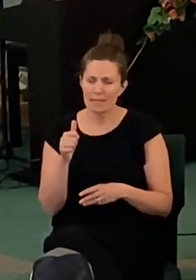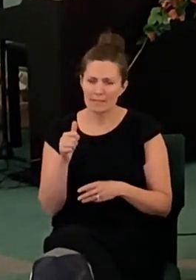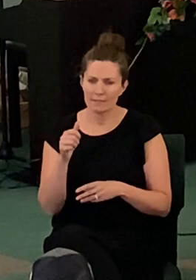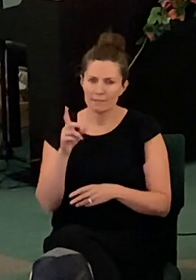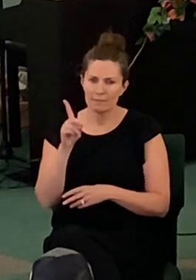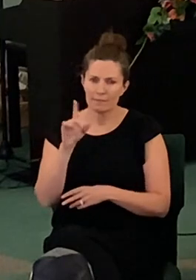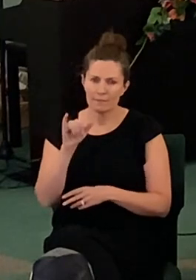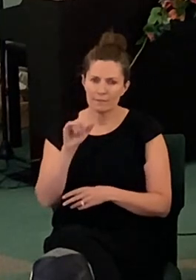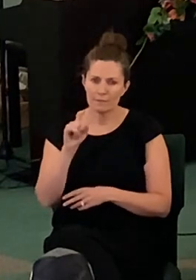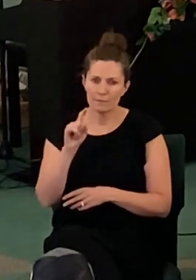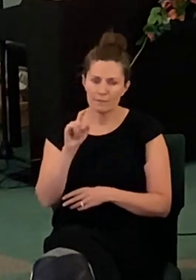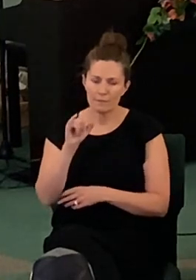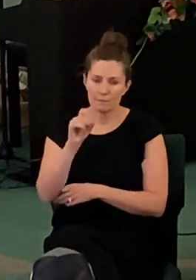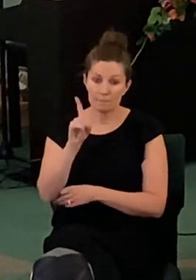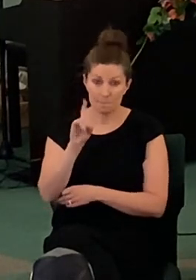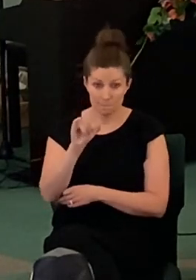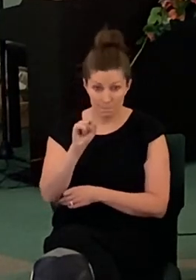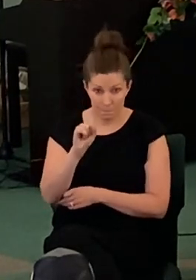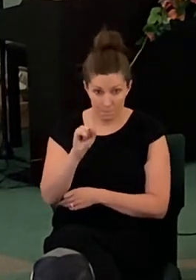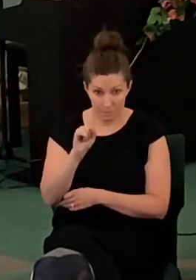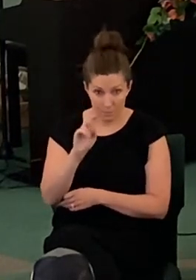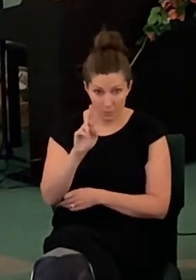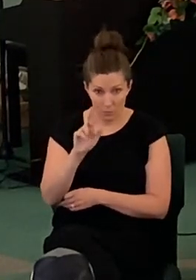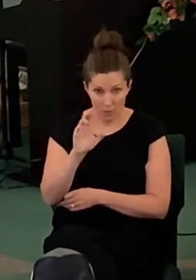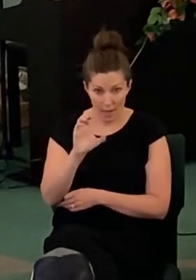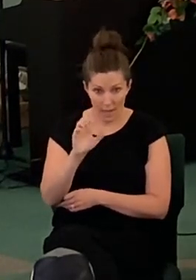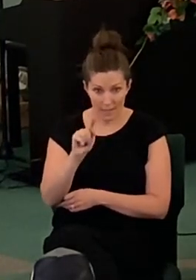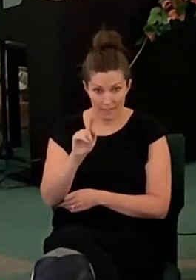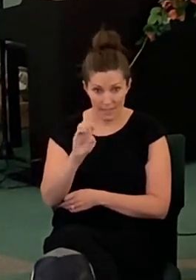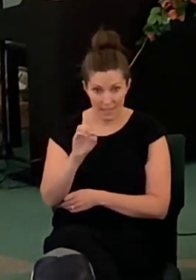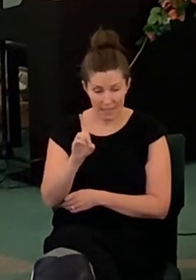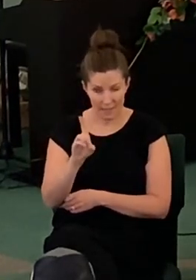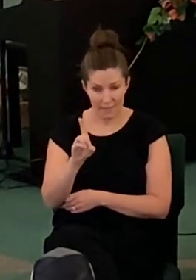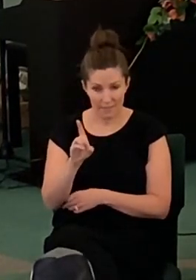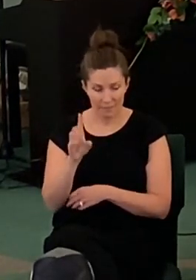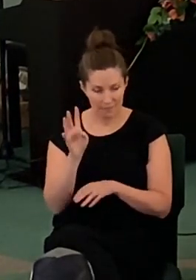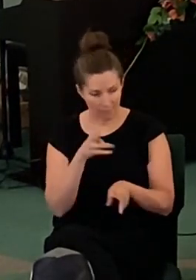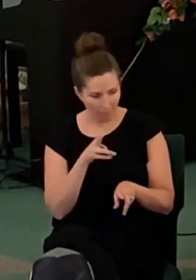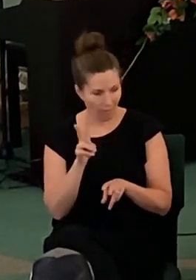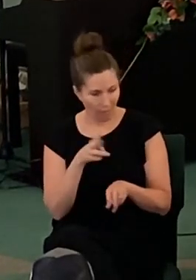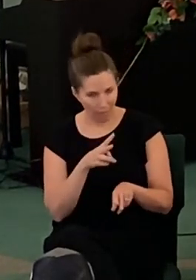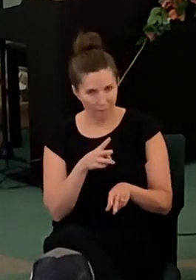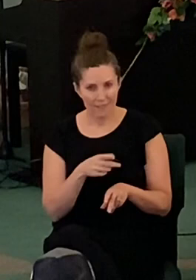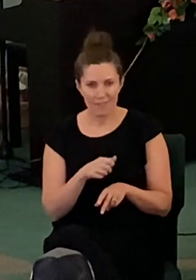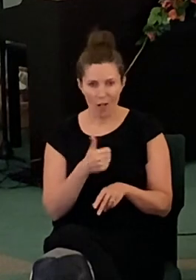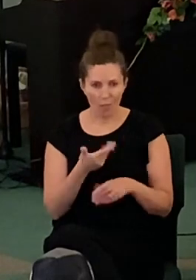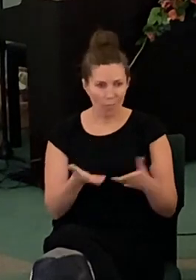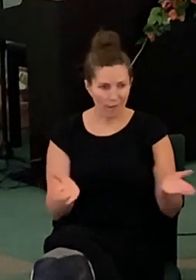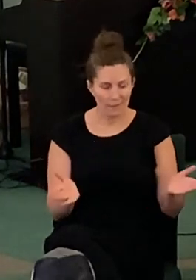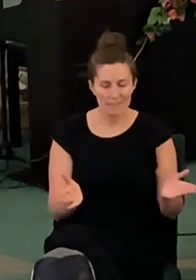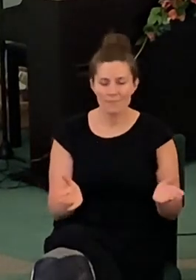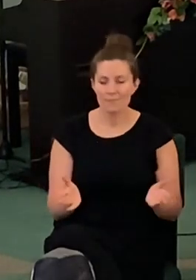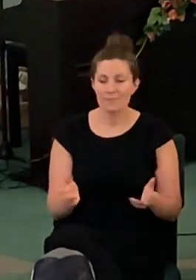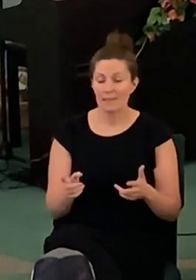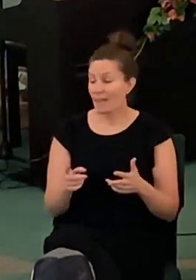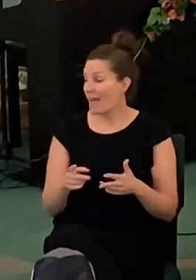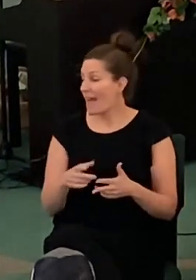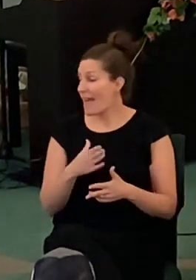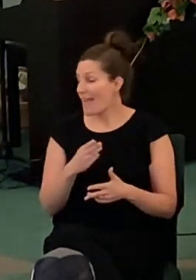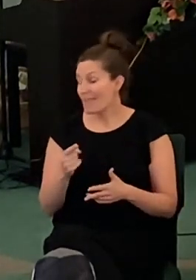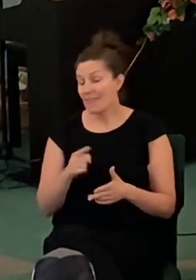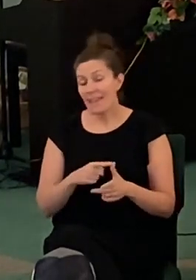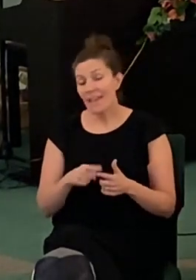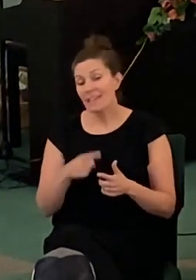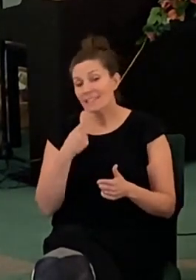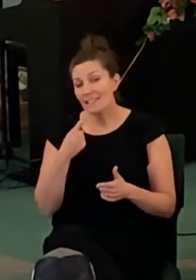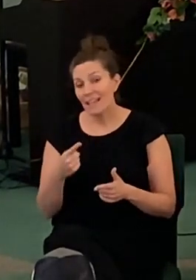things of the world. And then a third command he has there is he says, fix your hope completely on the grace to